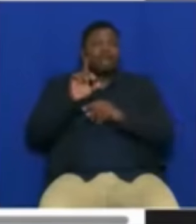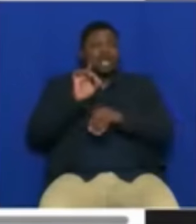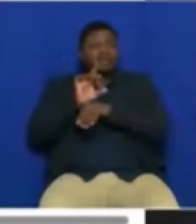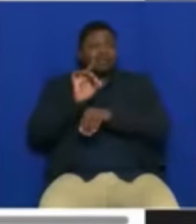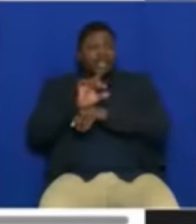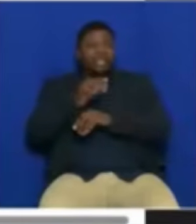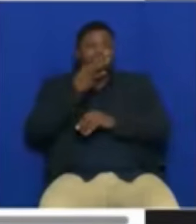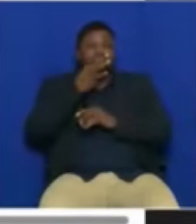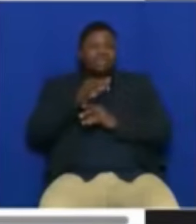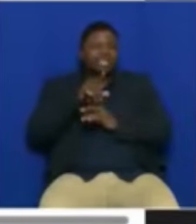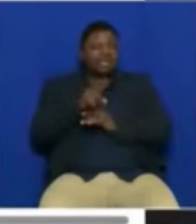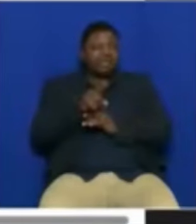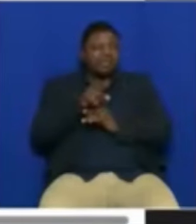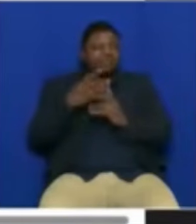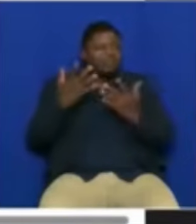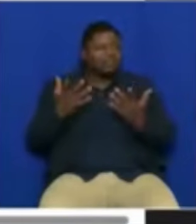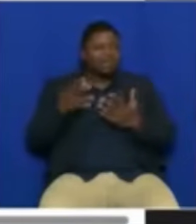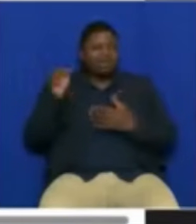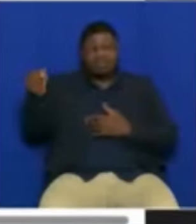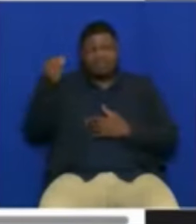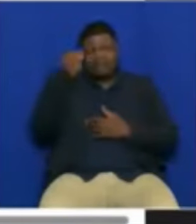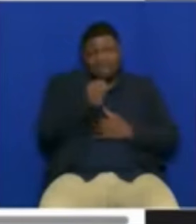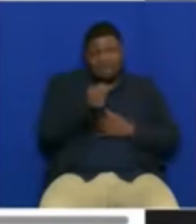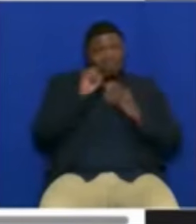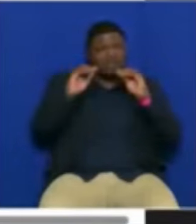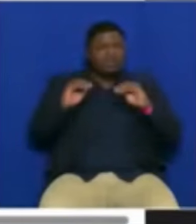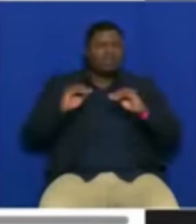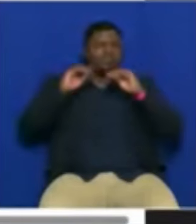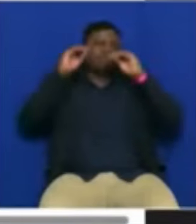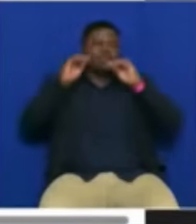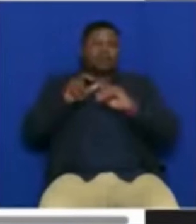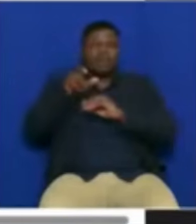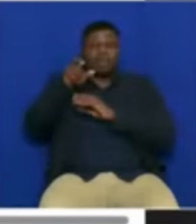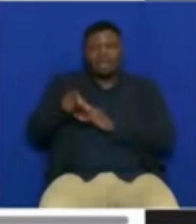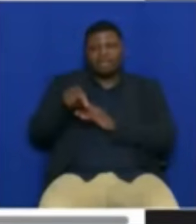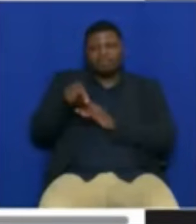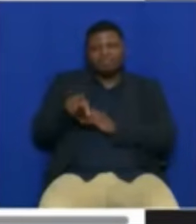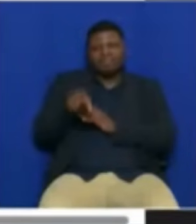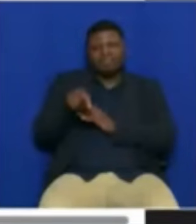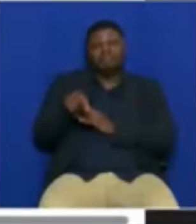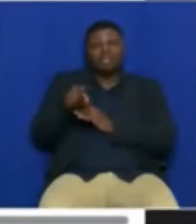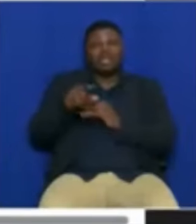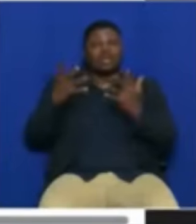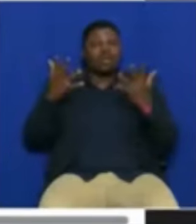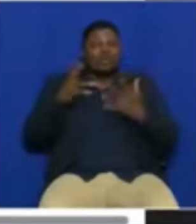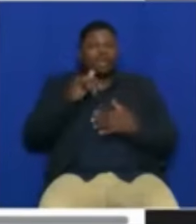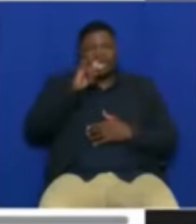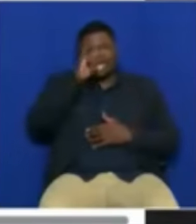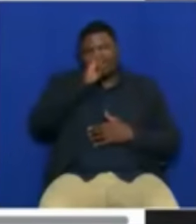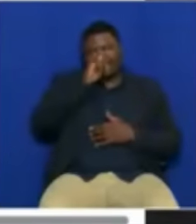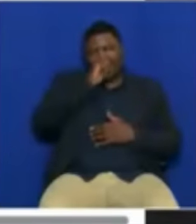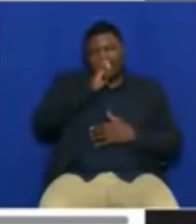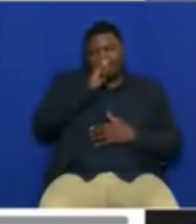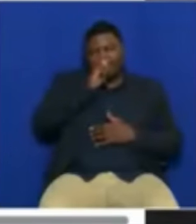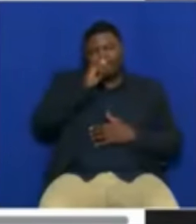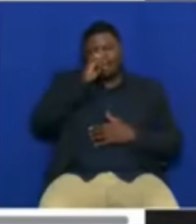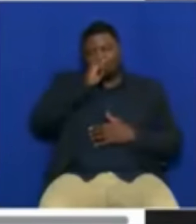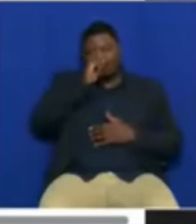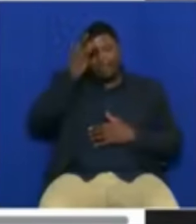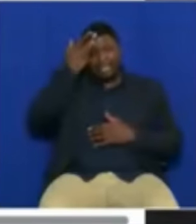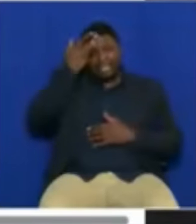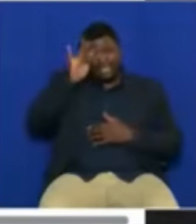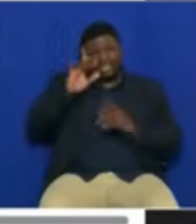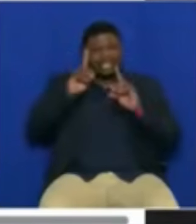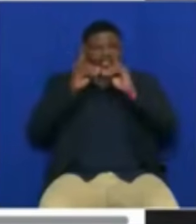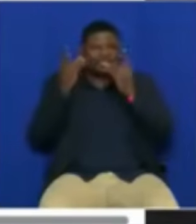promotion, appointment of personnel within the division crime intelligence. Now, you will recall